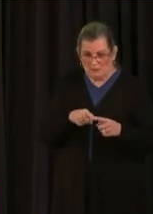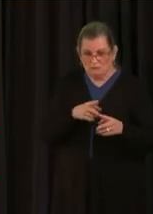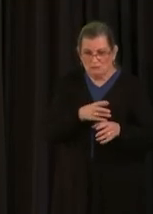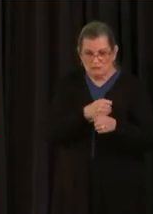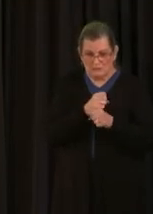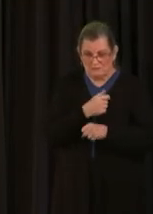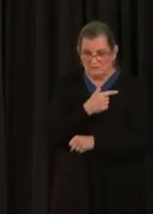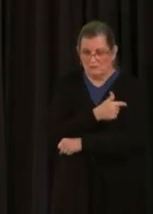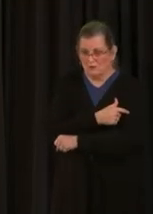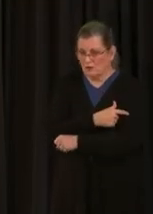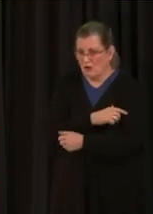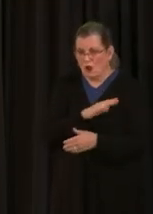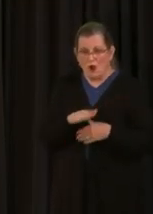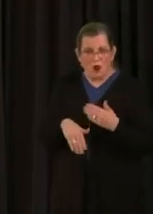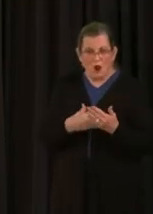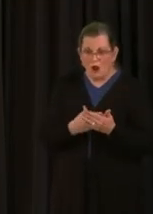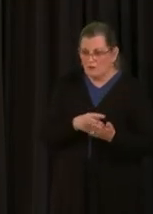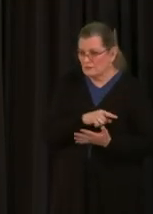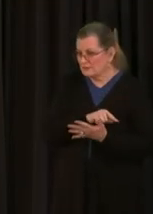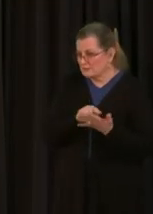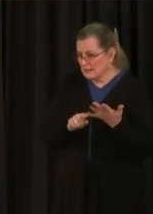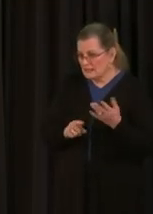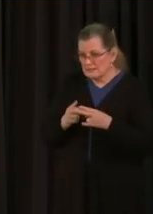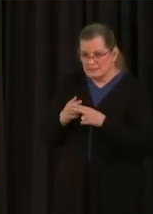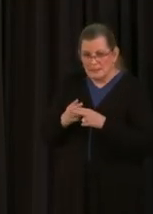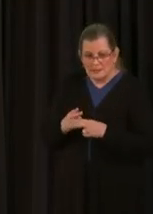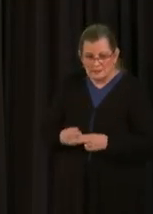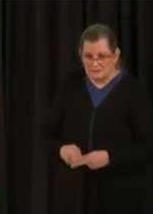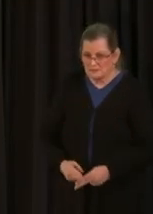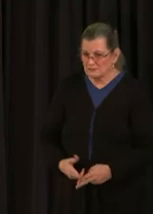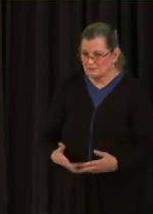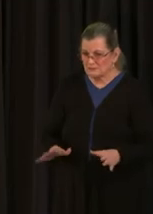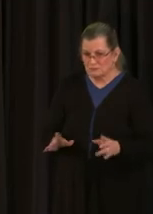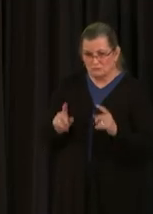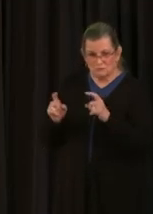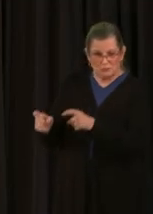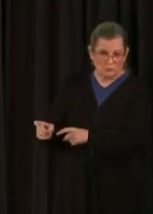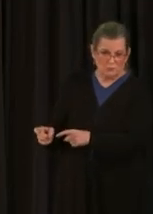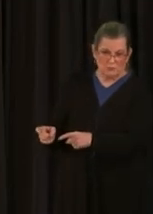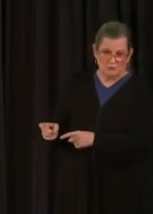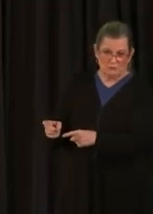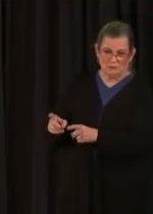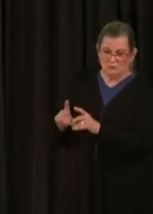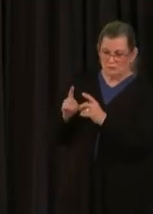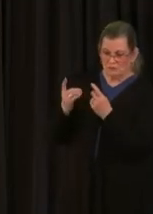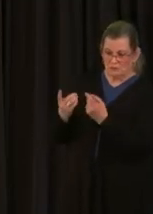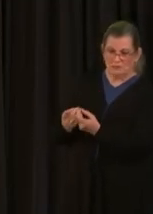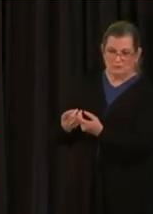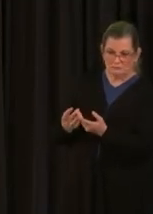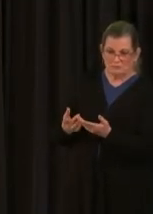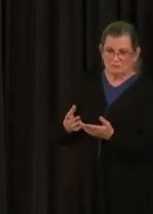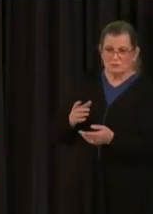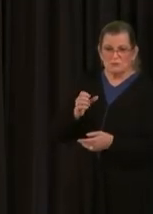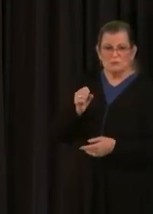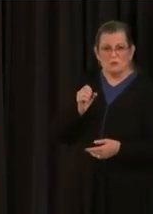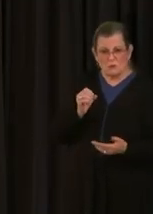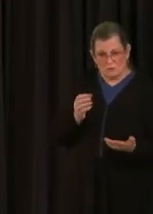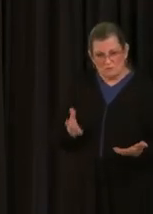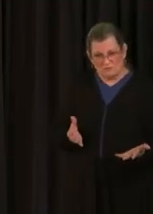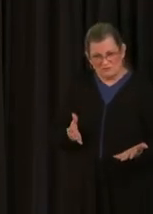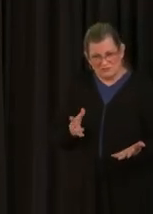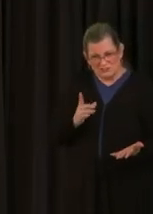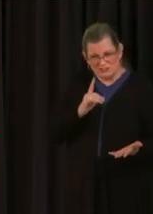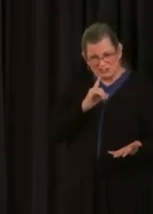Safe Passage. Also, thank you to the entire Metro team for not only